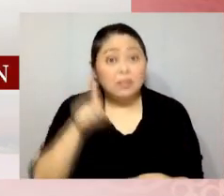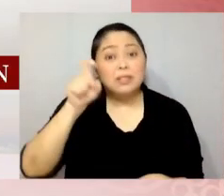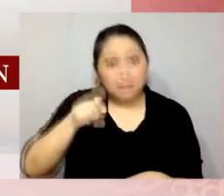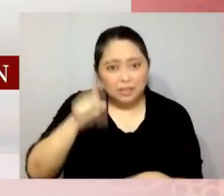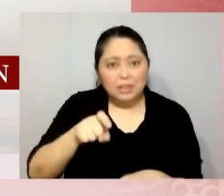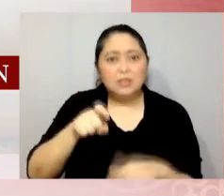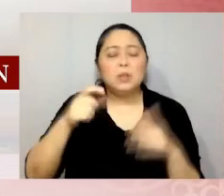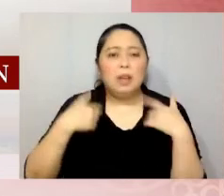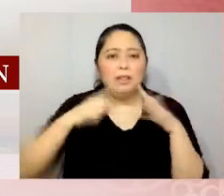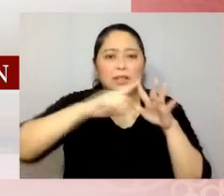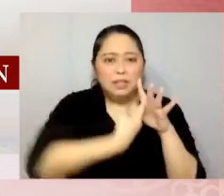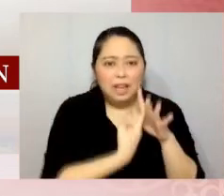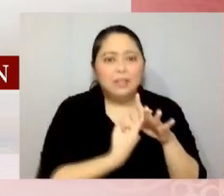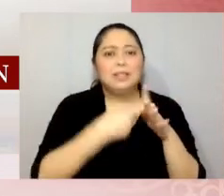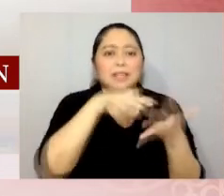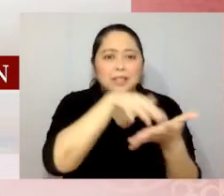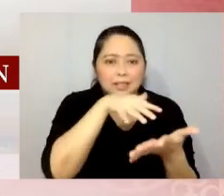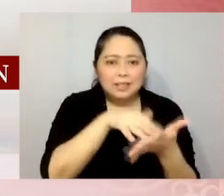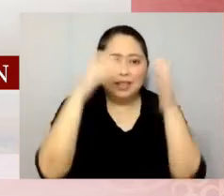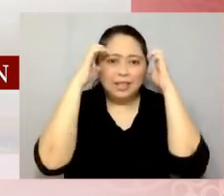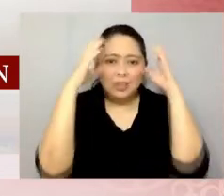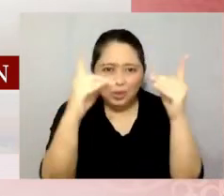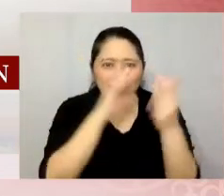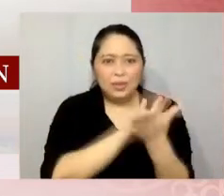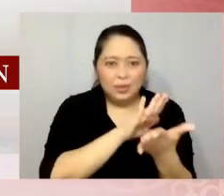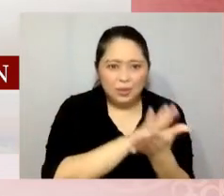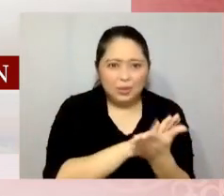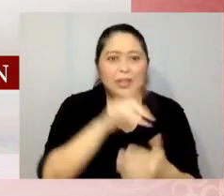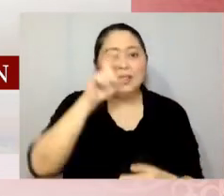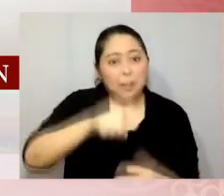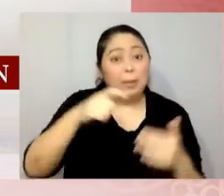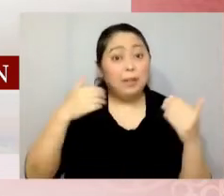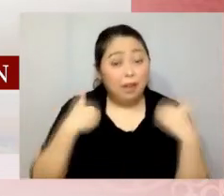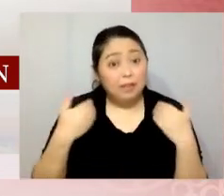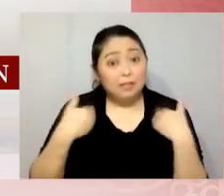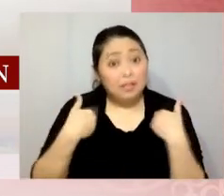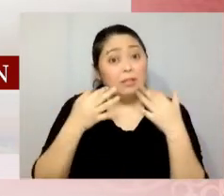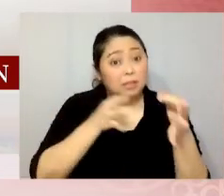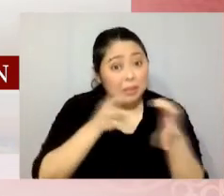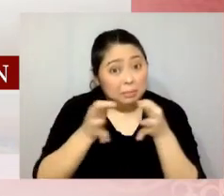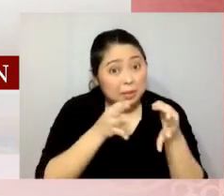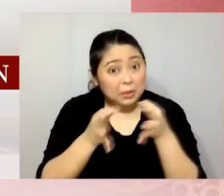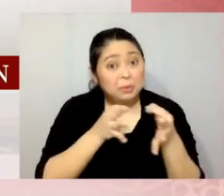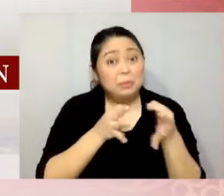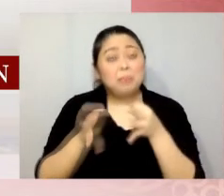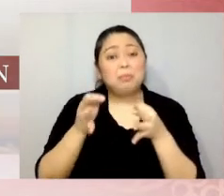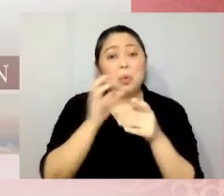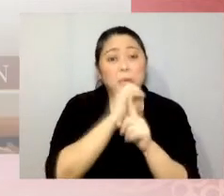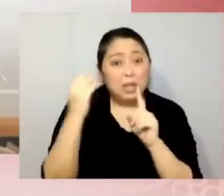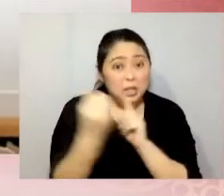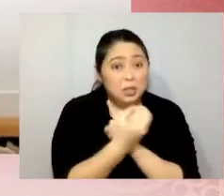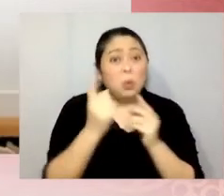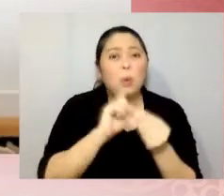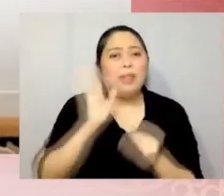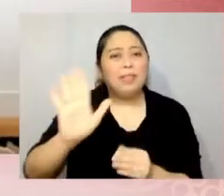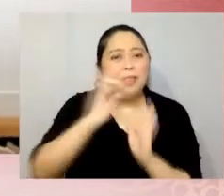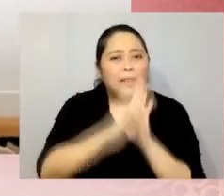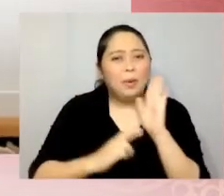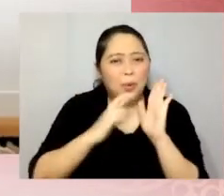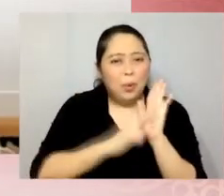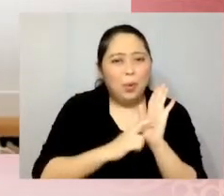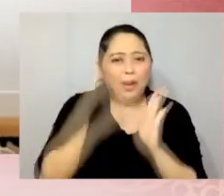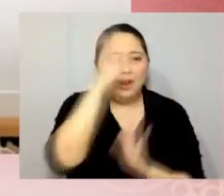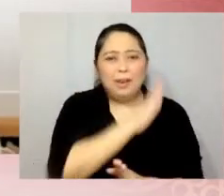We'll start with education. We'll start with orientation and making sure that we push women and help